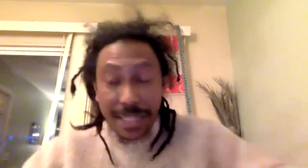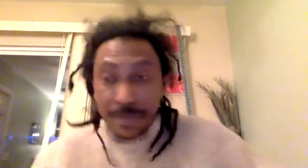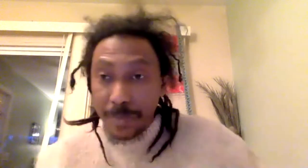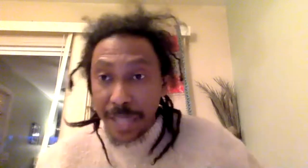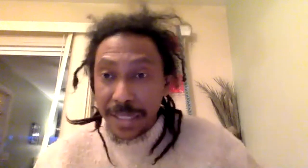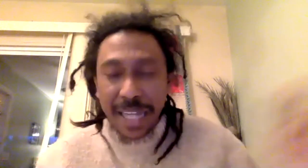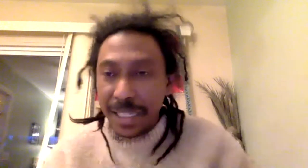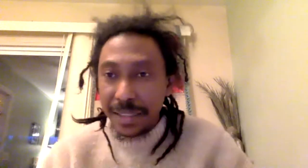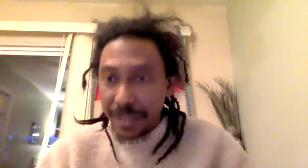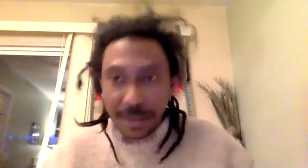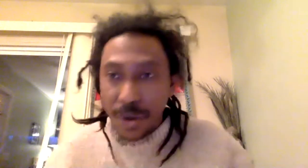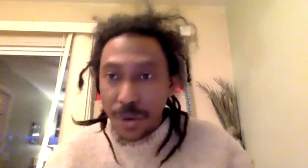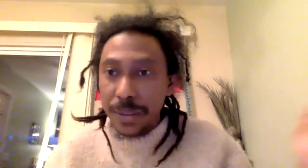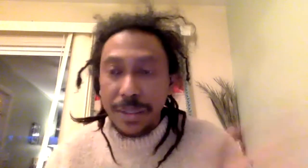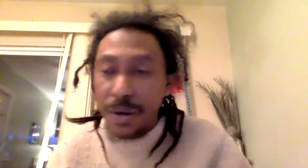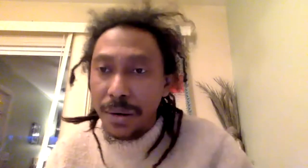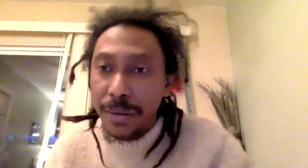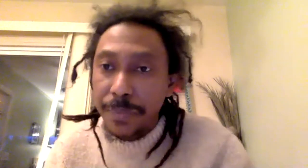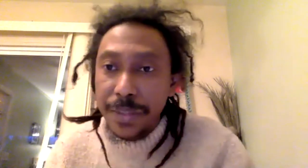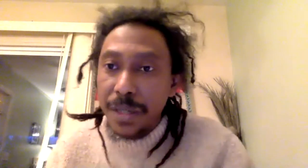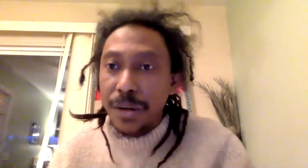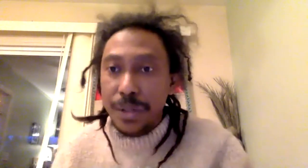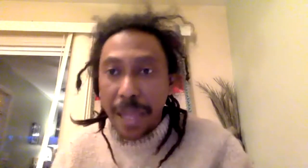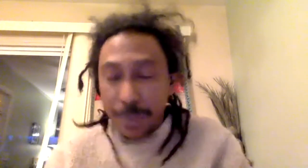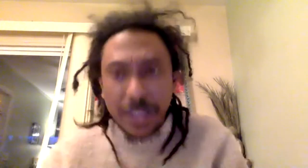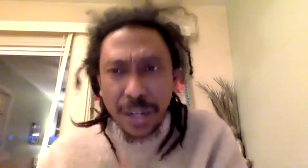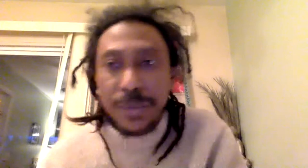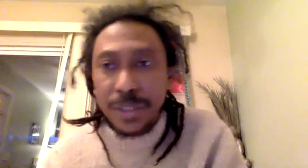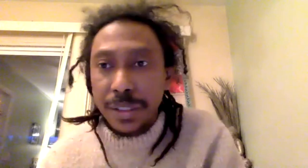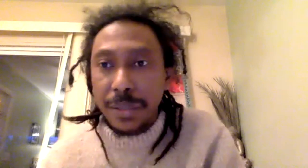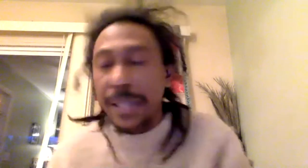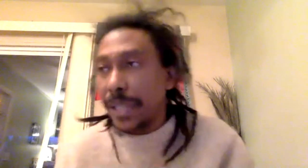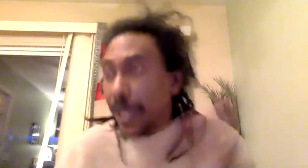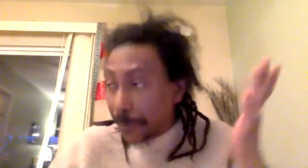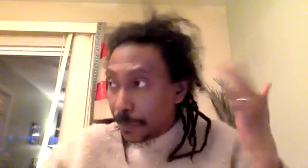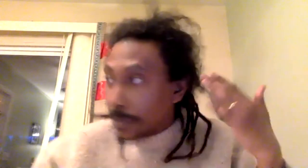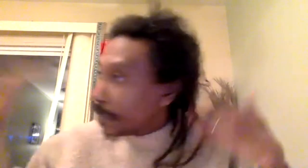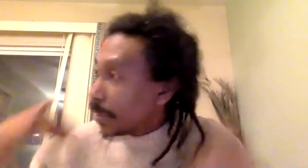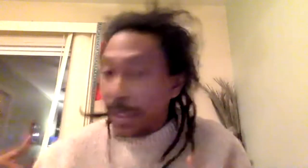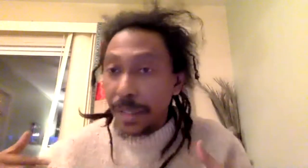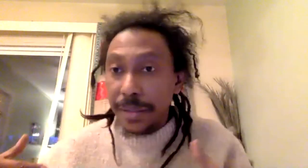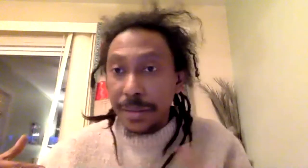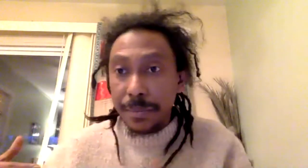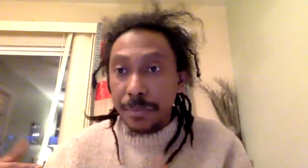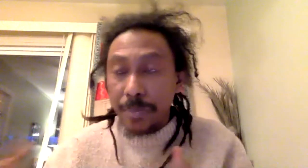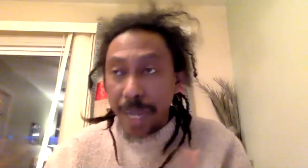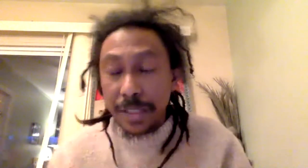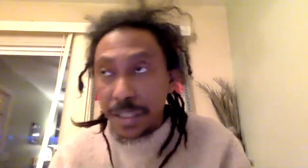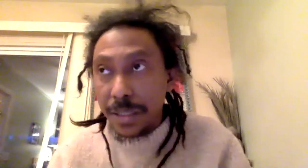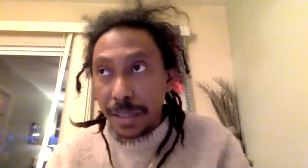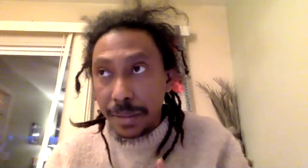let my talent go on, or I'm gonna continue. And then